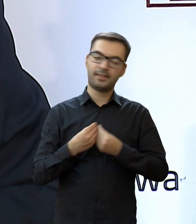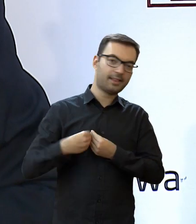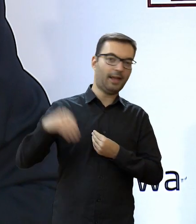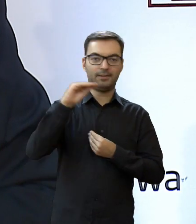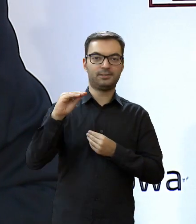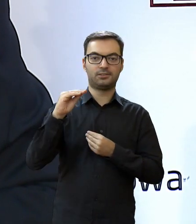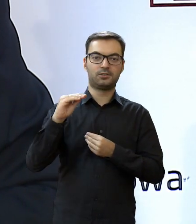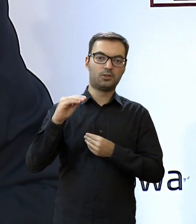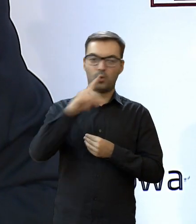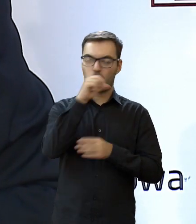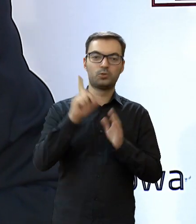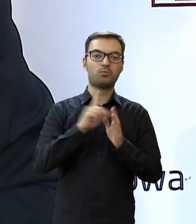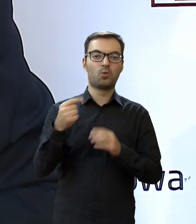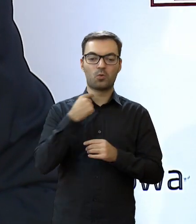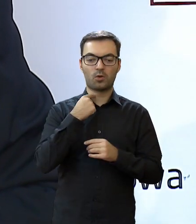16.34%.